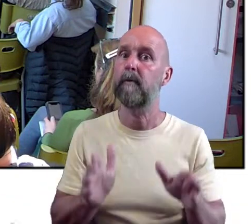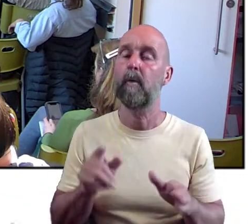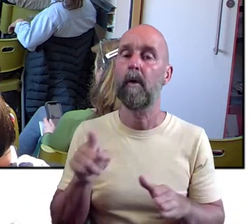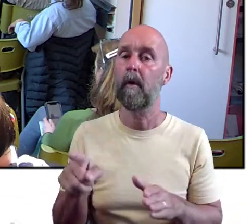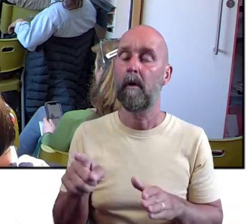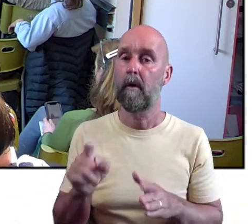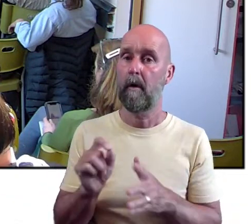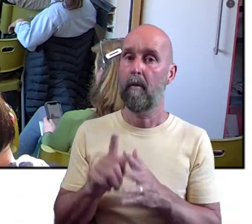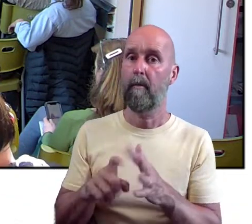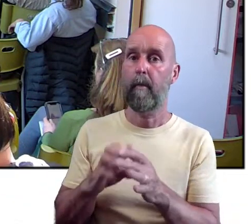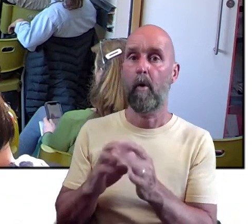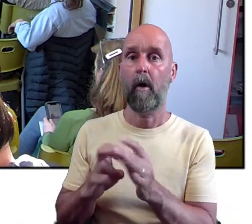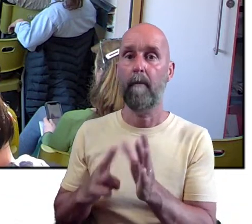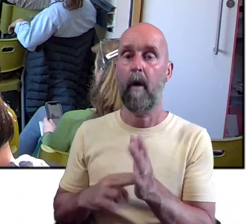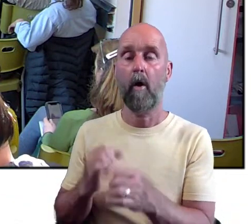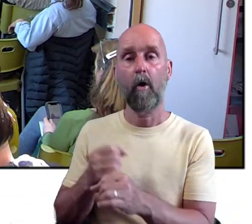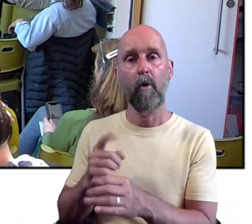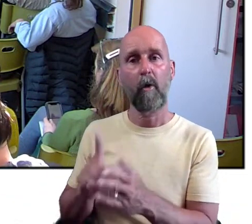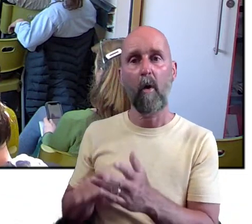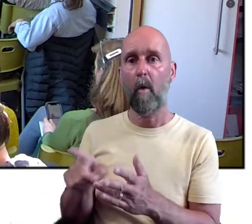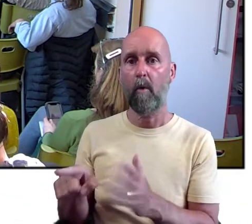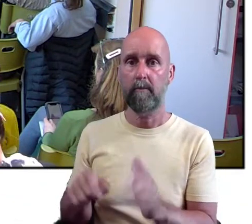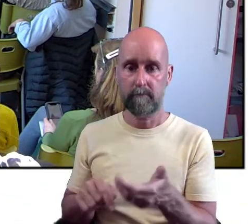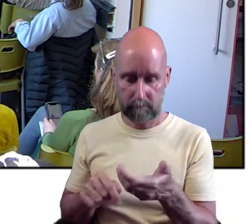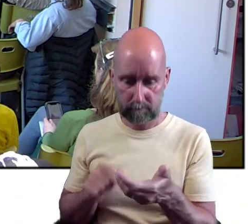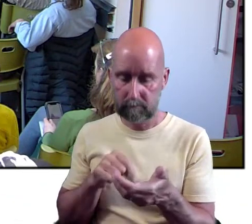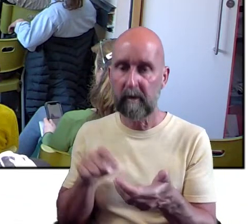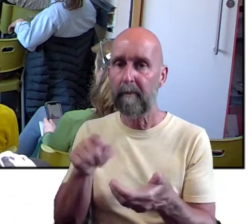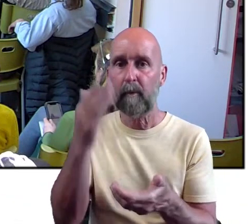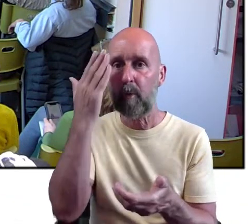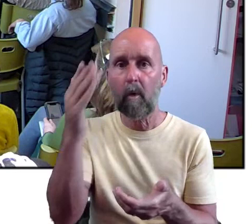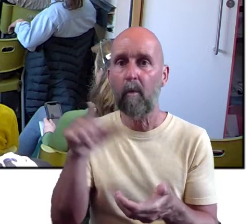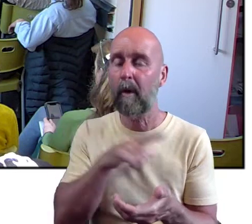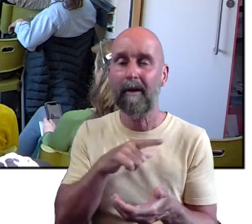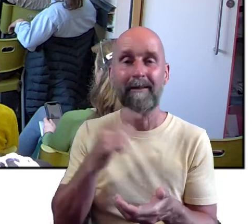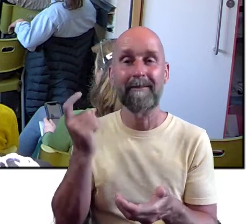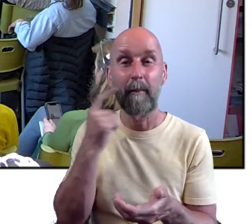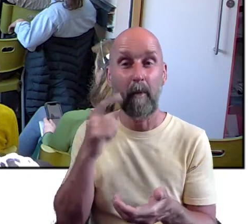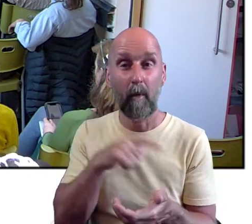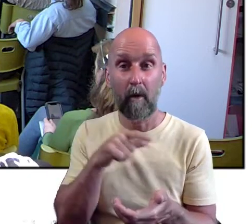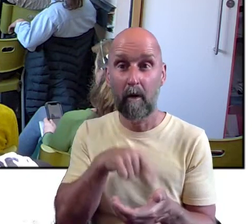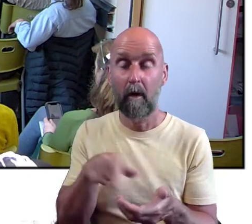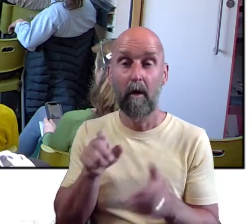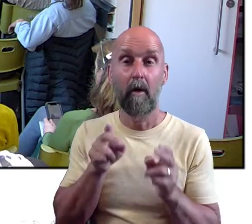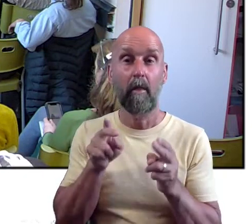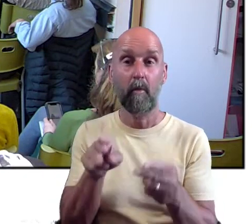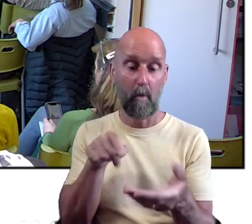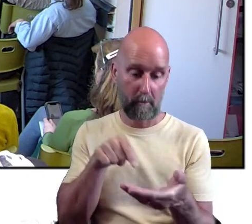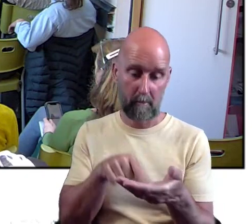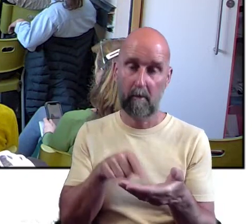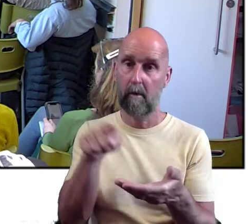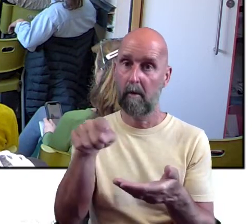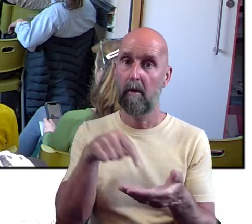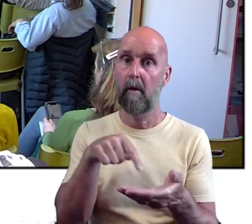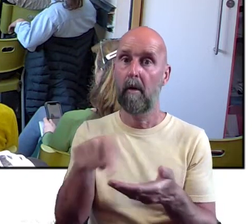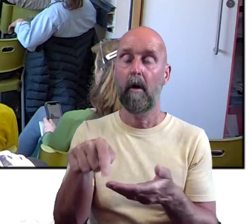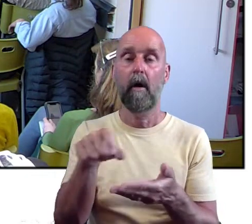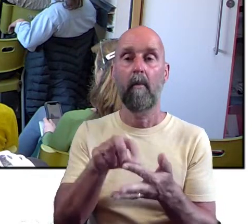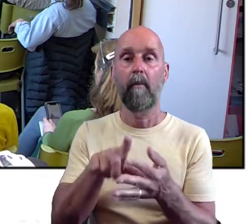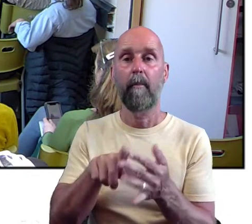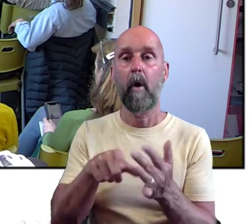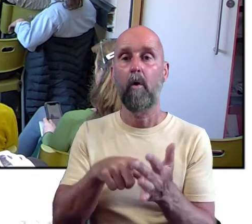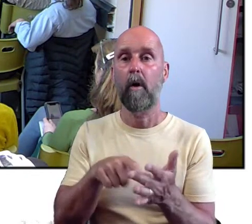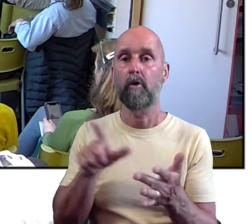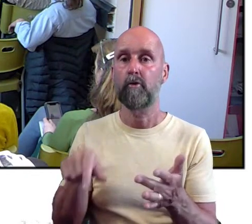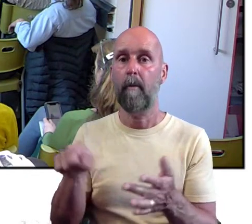like design of Pokemon Go. So for those that might not know, it's simplified in terms of like the road layout, and then you've got these things called Pokestops, which are located on